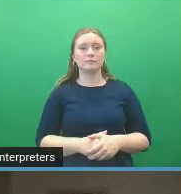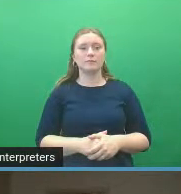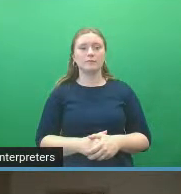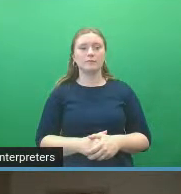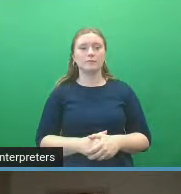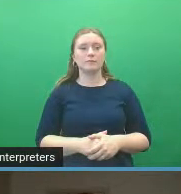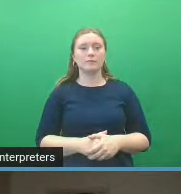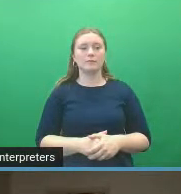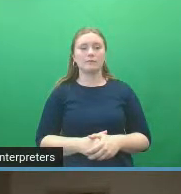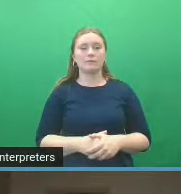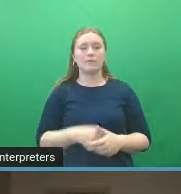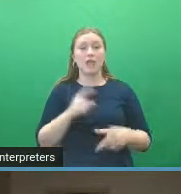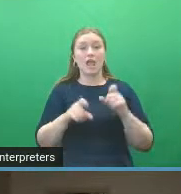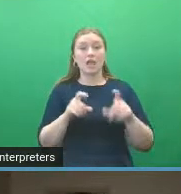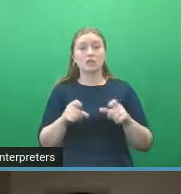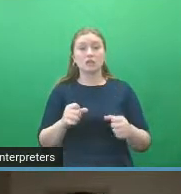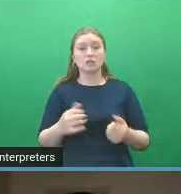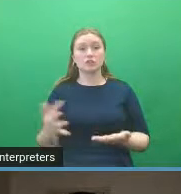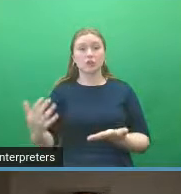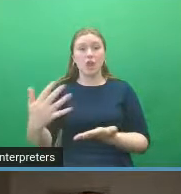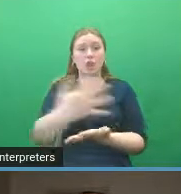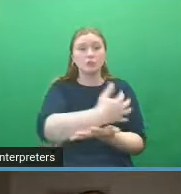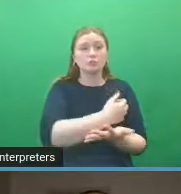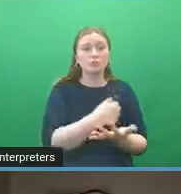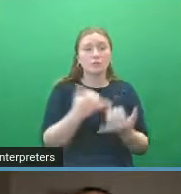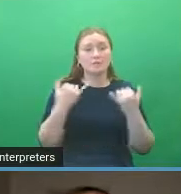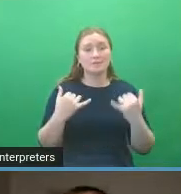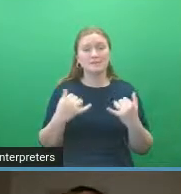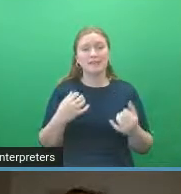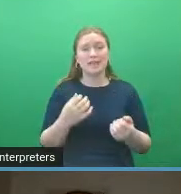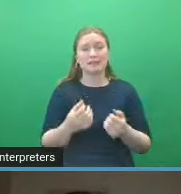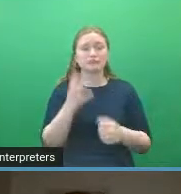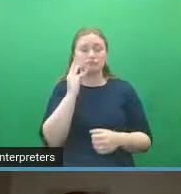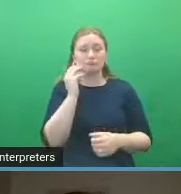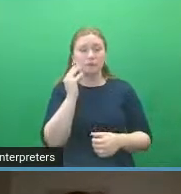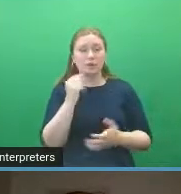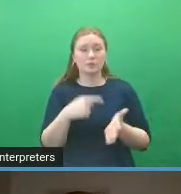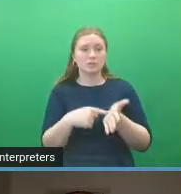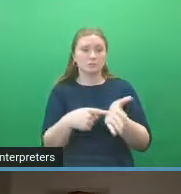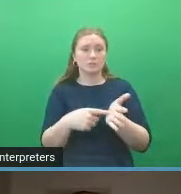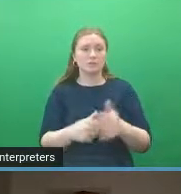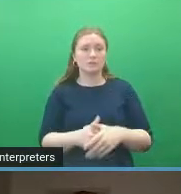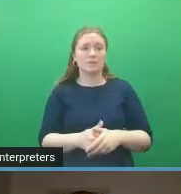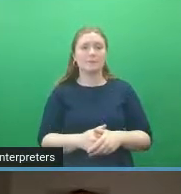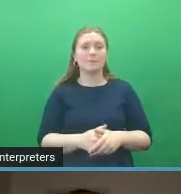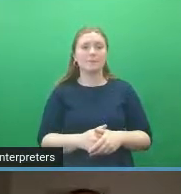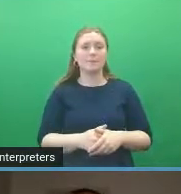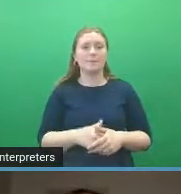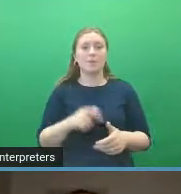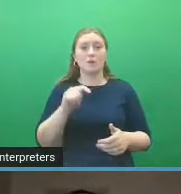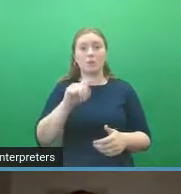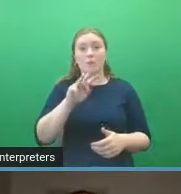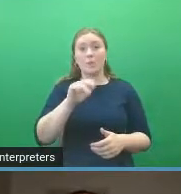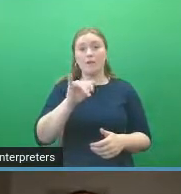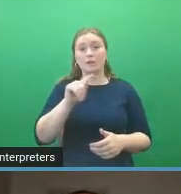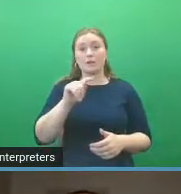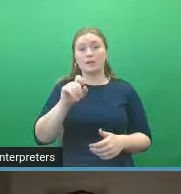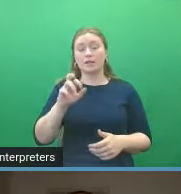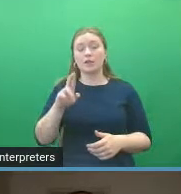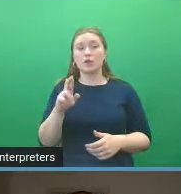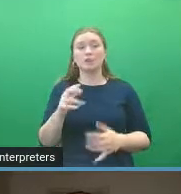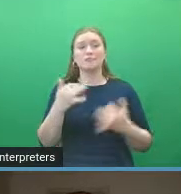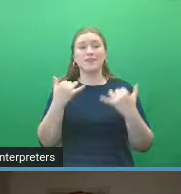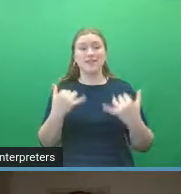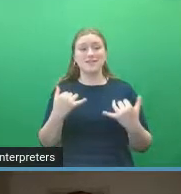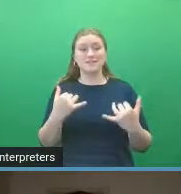Ask a Curator Day, for example. That started in 2010 to make Twitter less of a broadcasting tool and